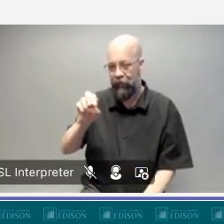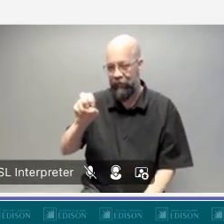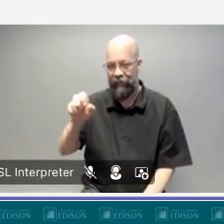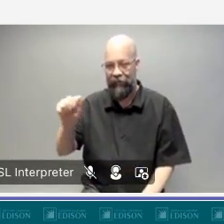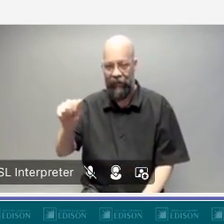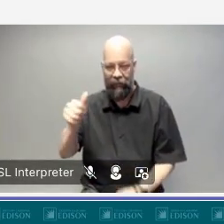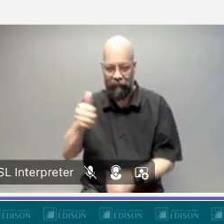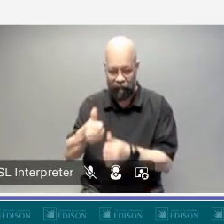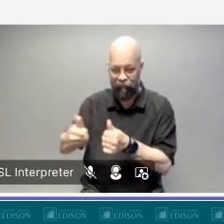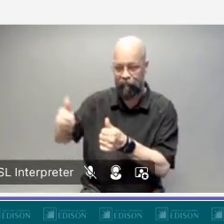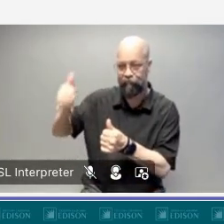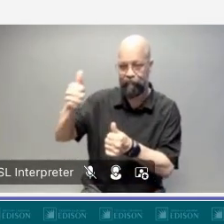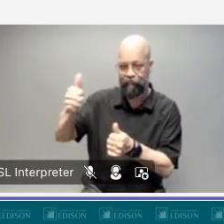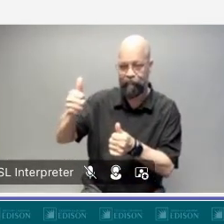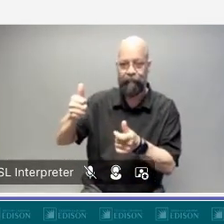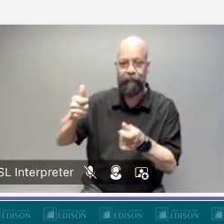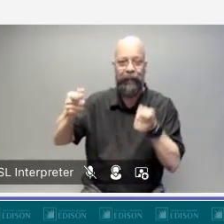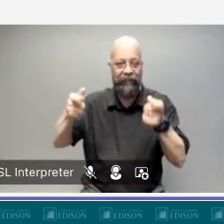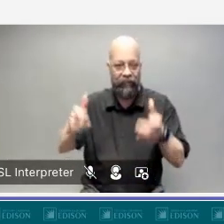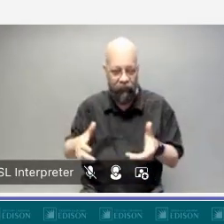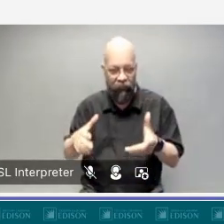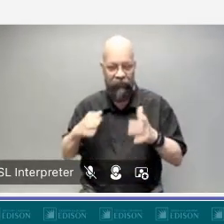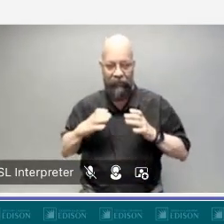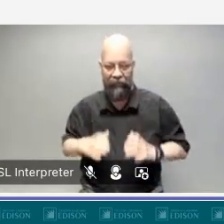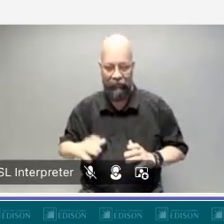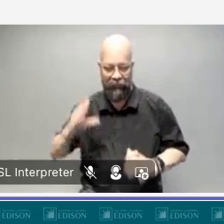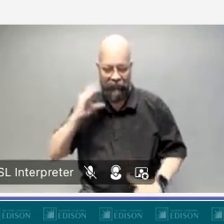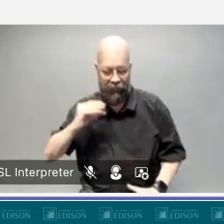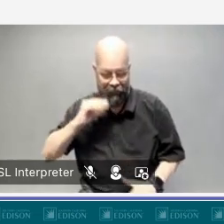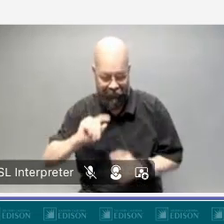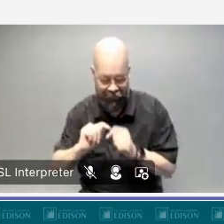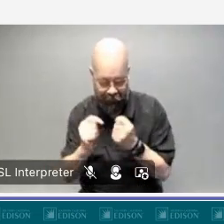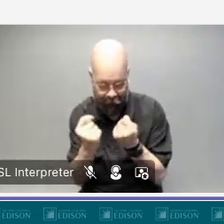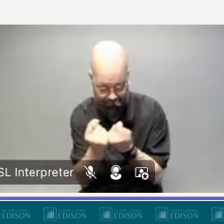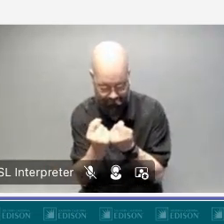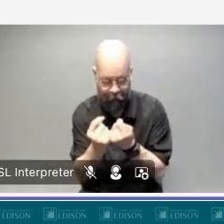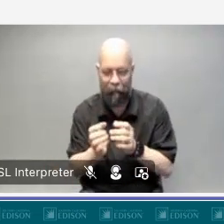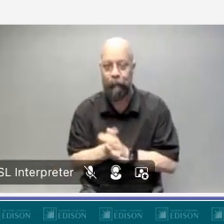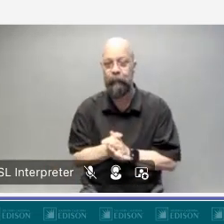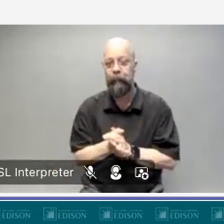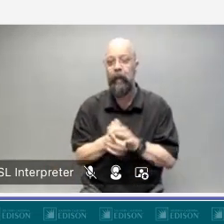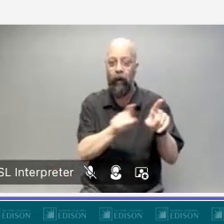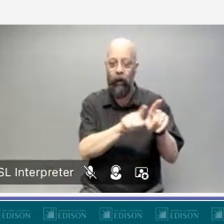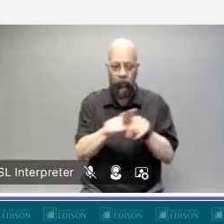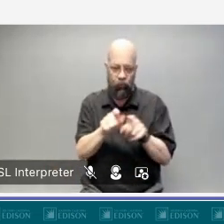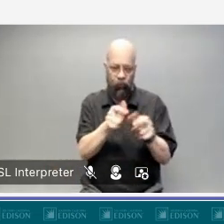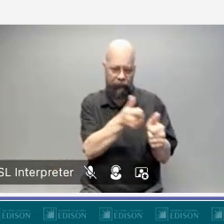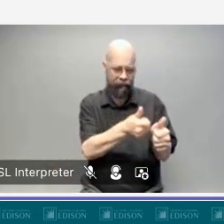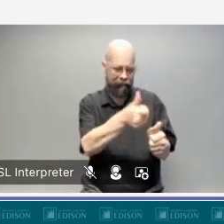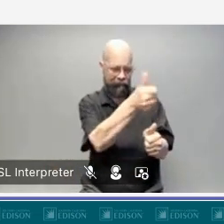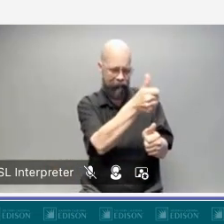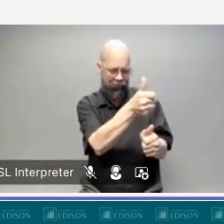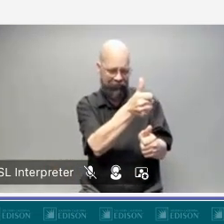PSPS Customer Experience team. I also serve as a Customer Care Branch Director when we